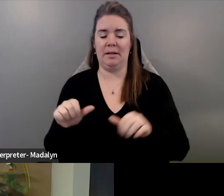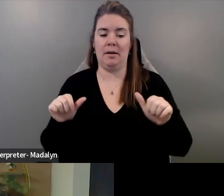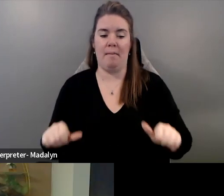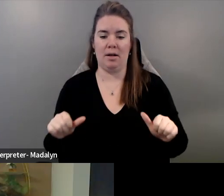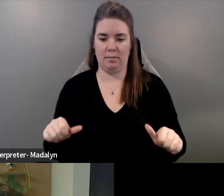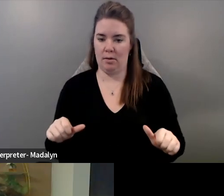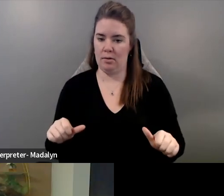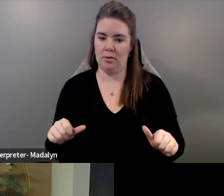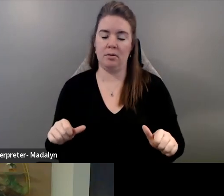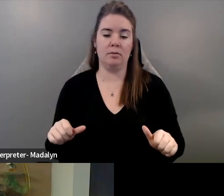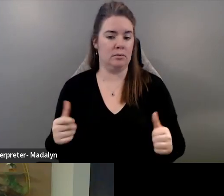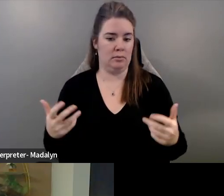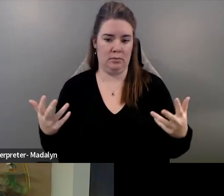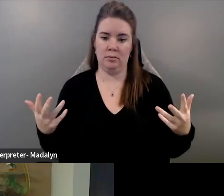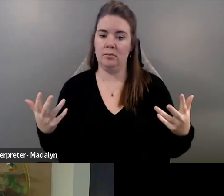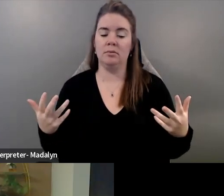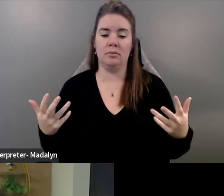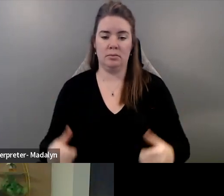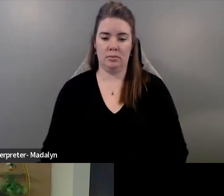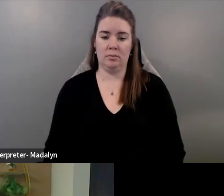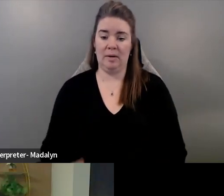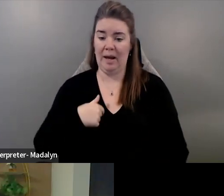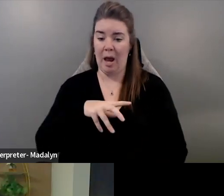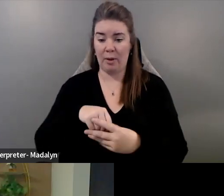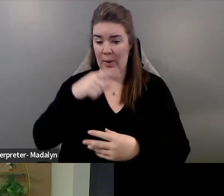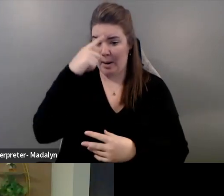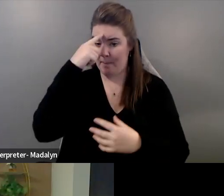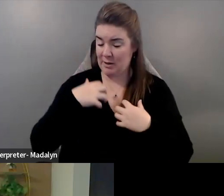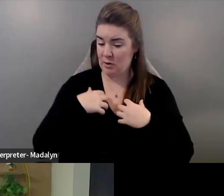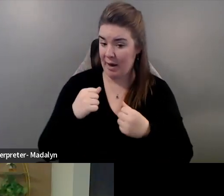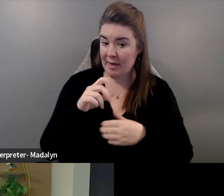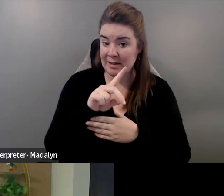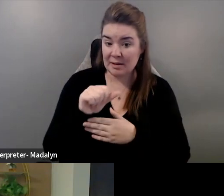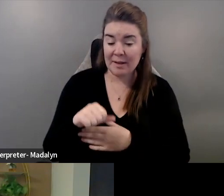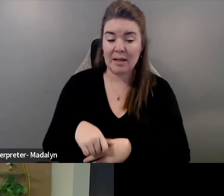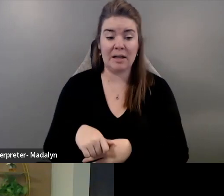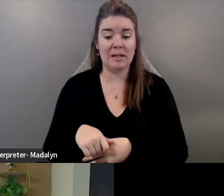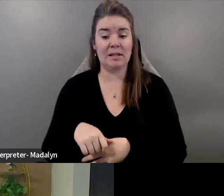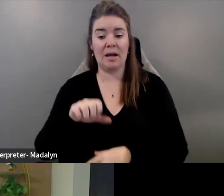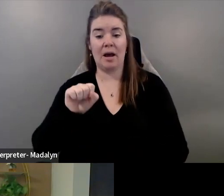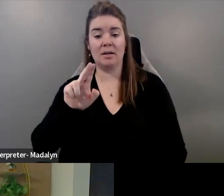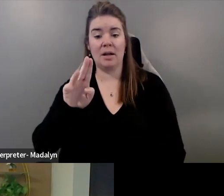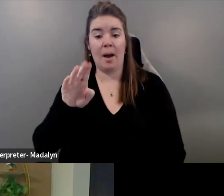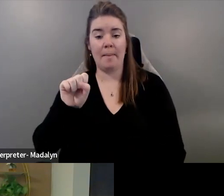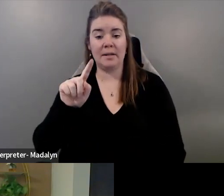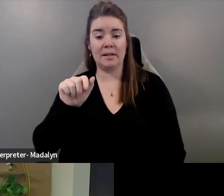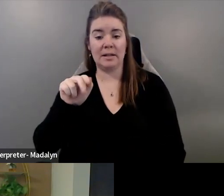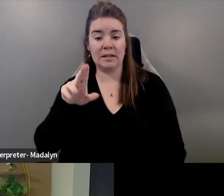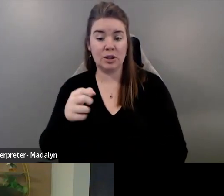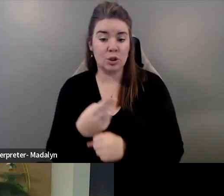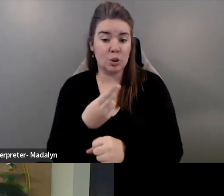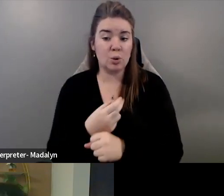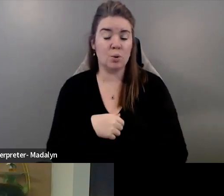possible. That means, and I'm including mental health disabilities, substance use disabilities, people who have